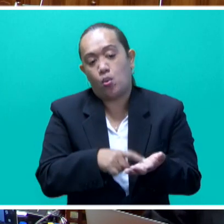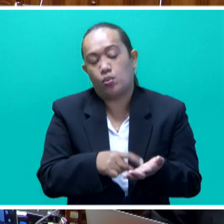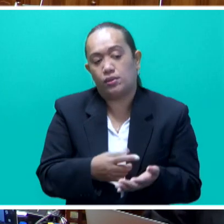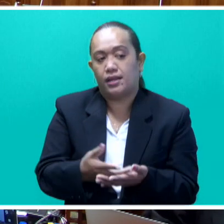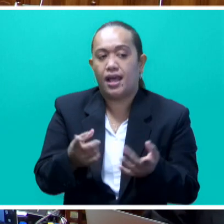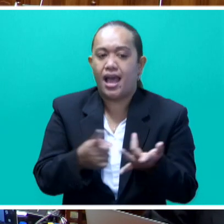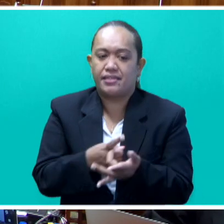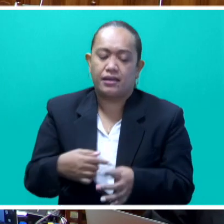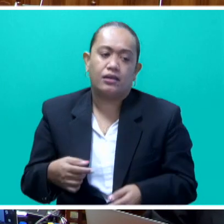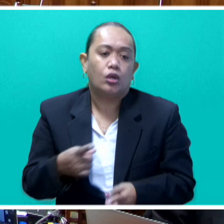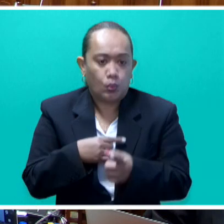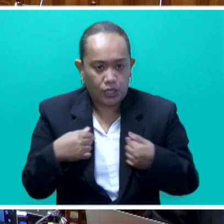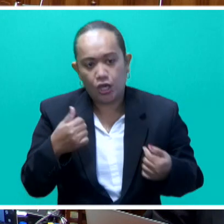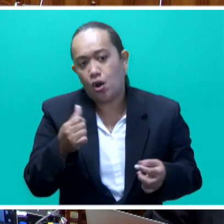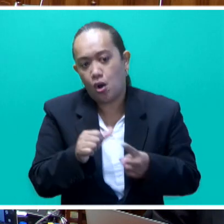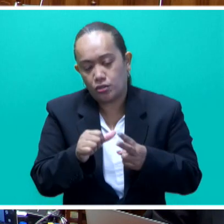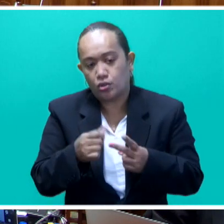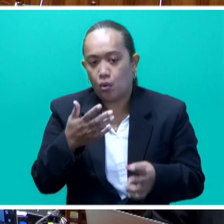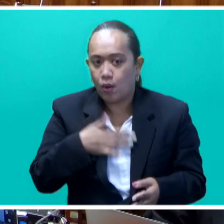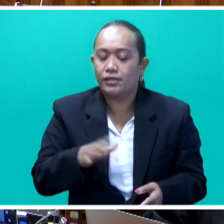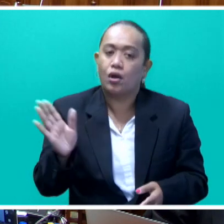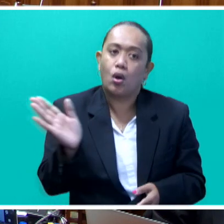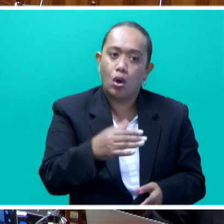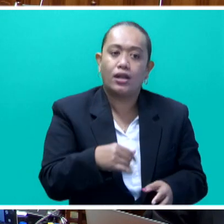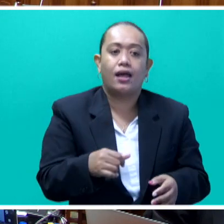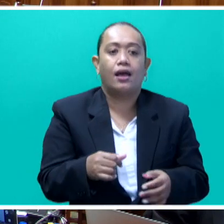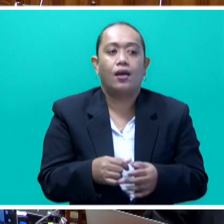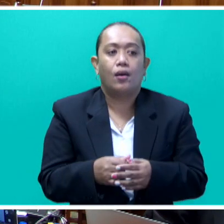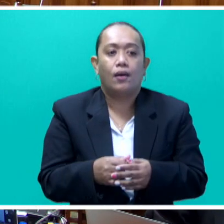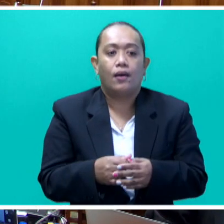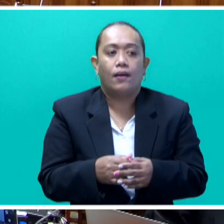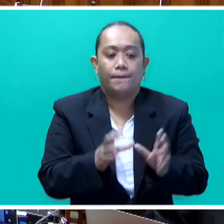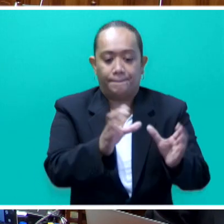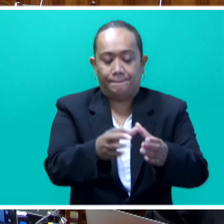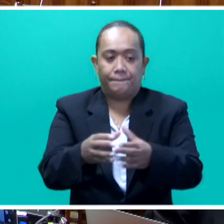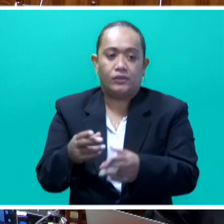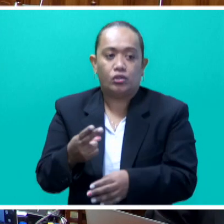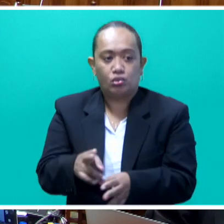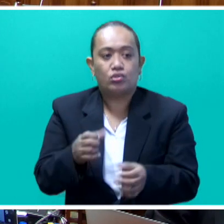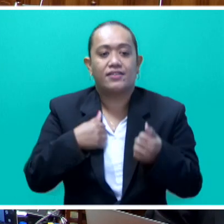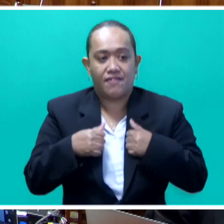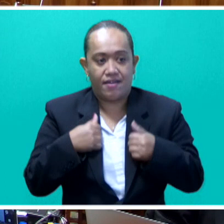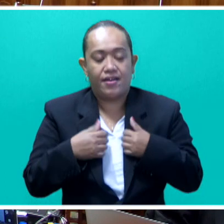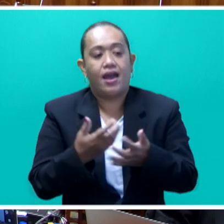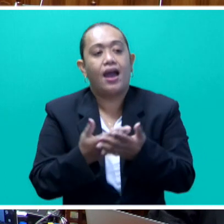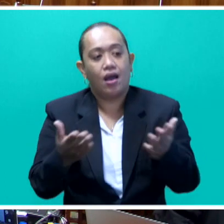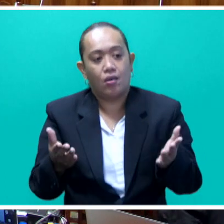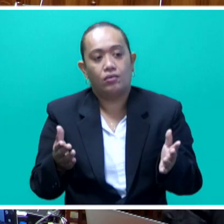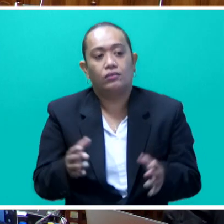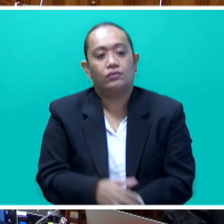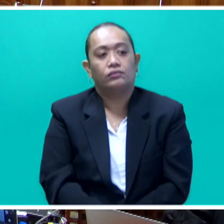bare minimum a core of our industries to survive the pandemic in any form of recovery is being